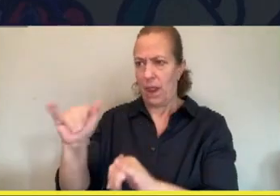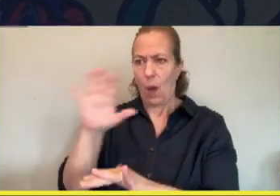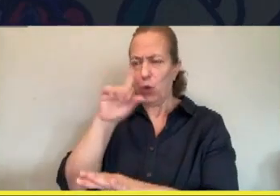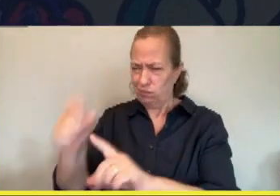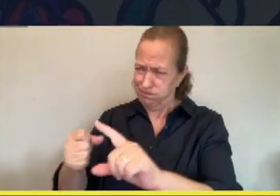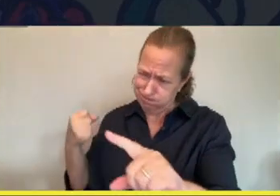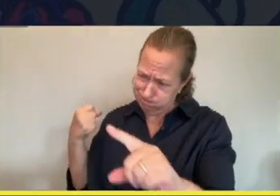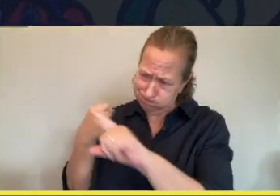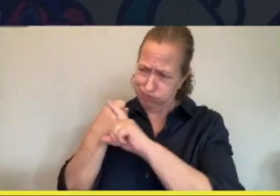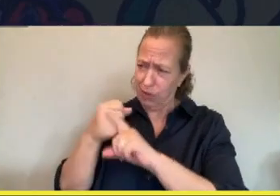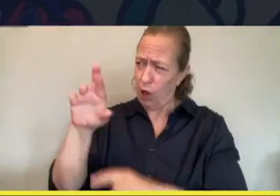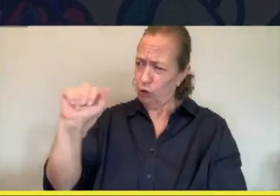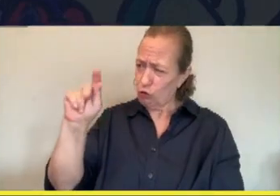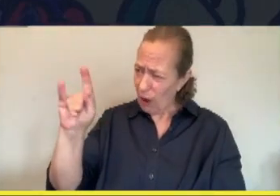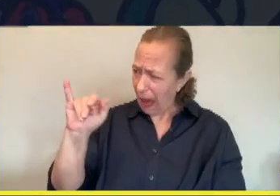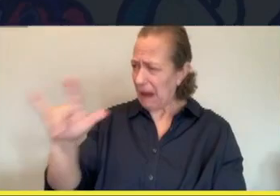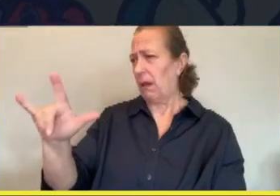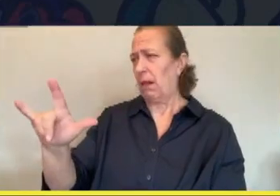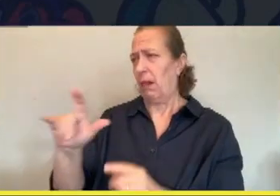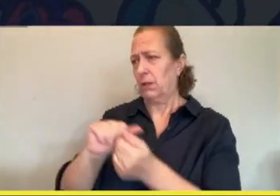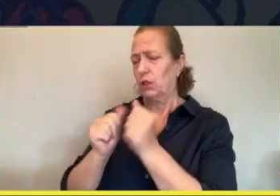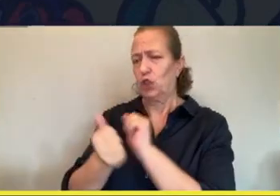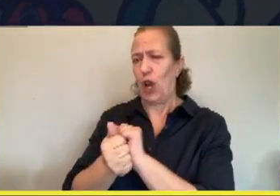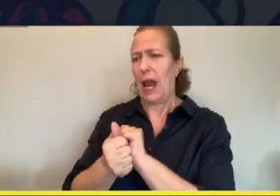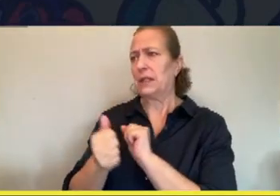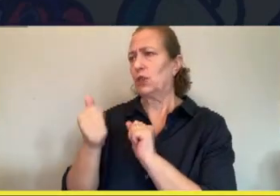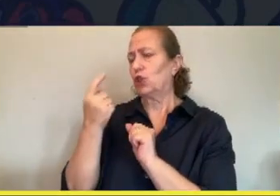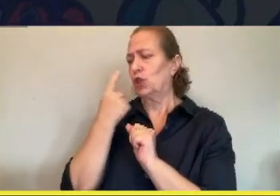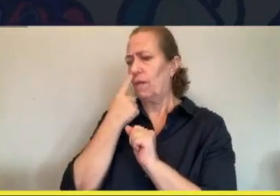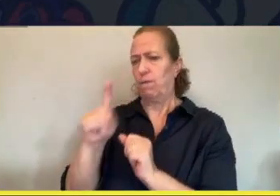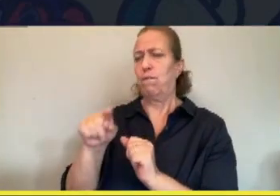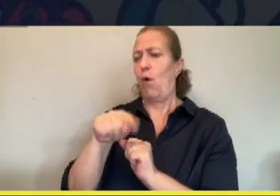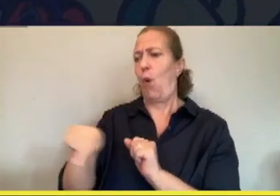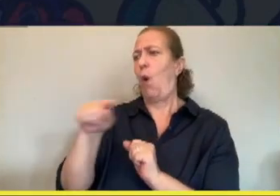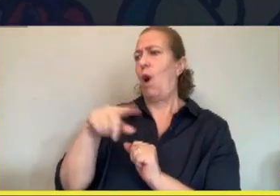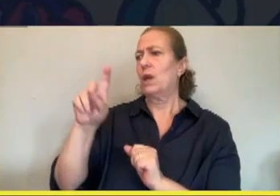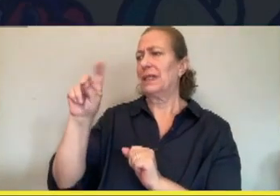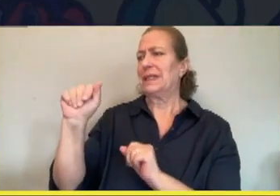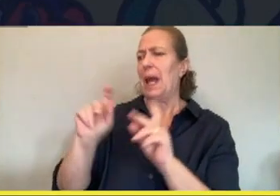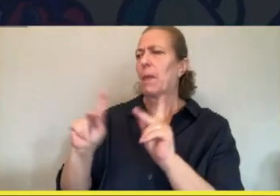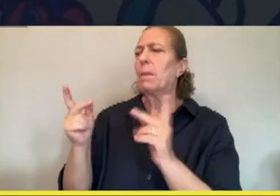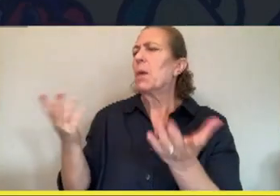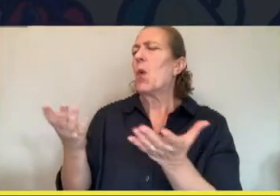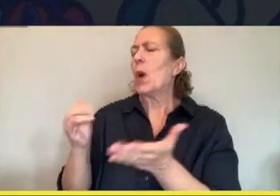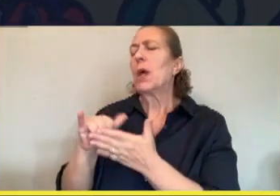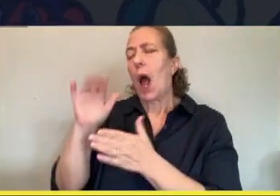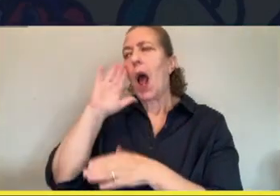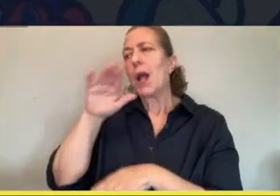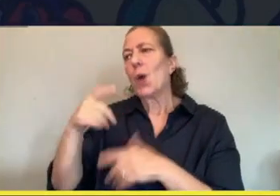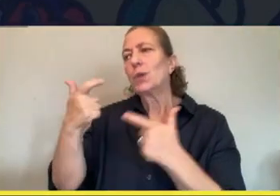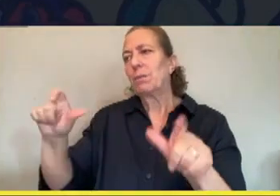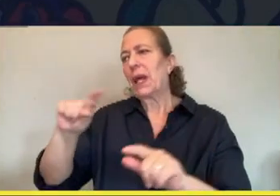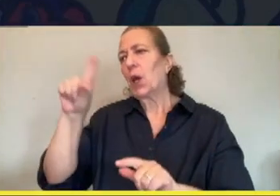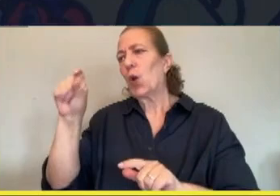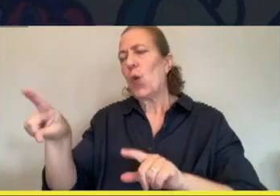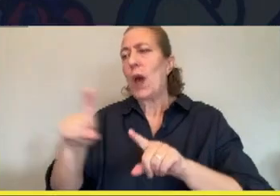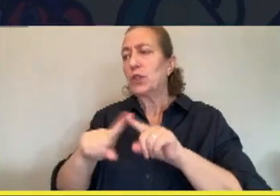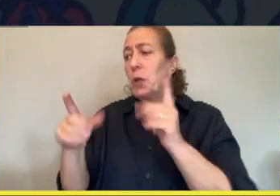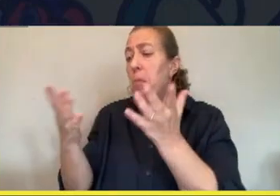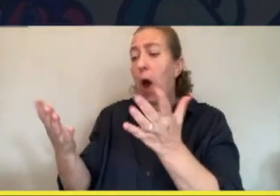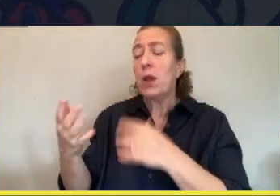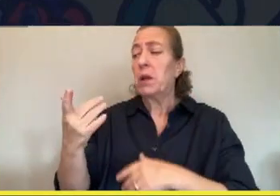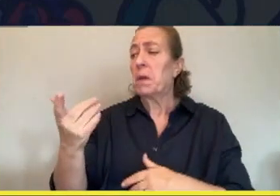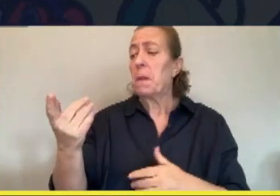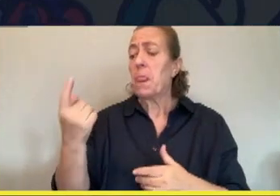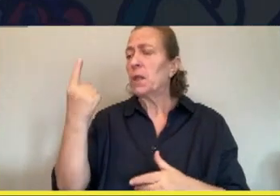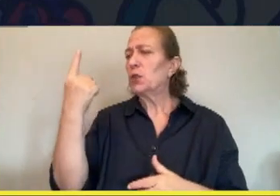care delivery for the disabled, what would it be? And I know that's a big ask, but just one thing